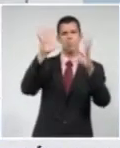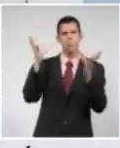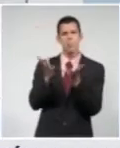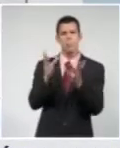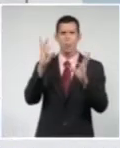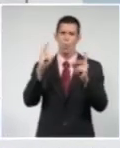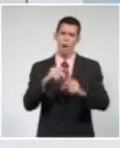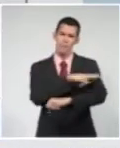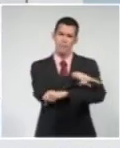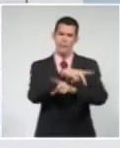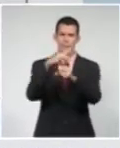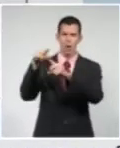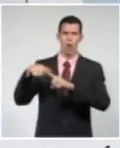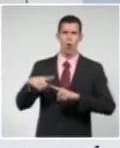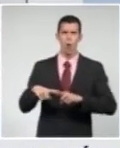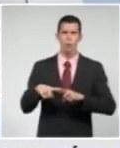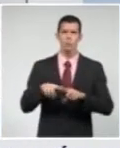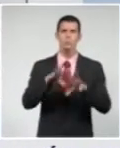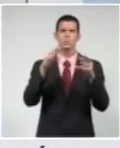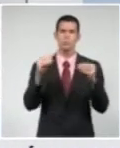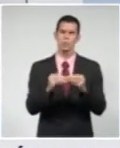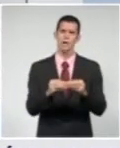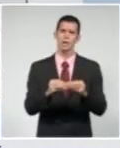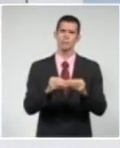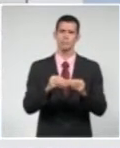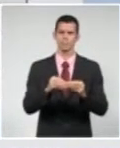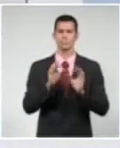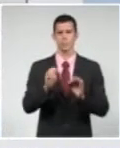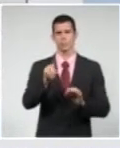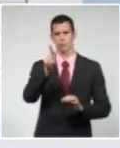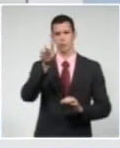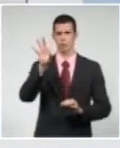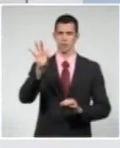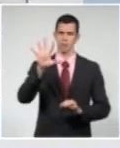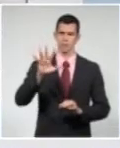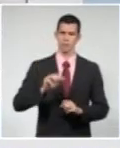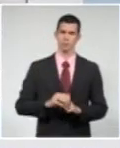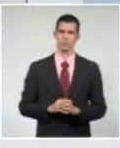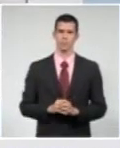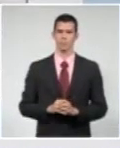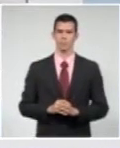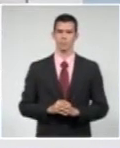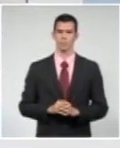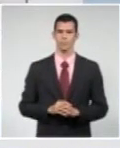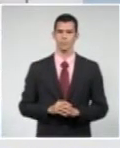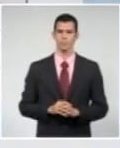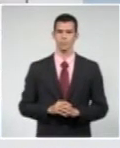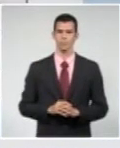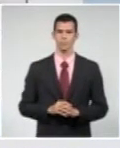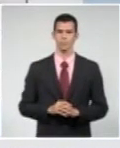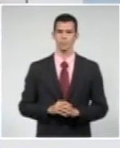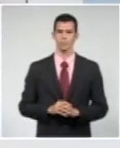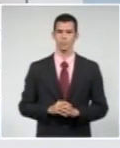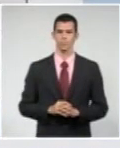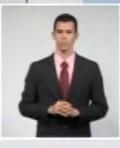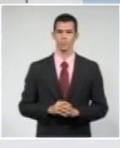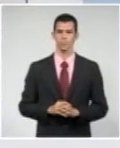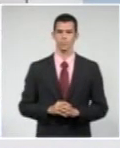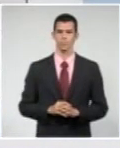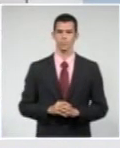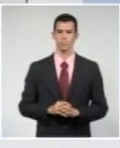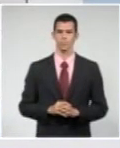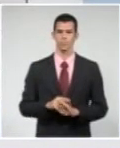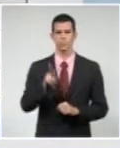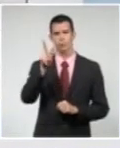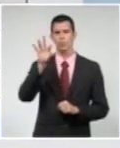Now we are going to turn our attention to the world. As of yesterday,